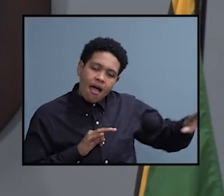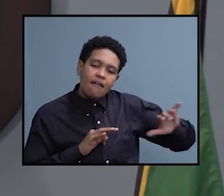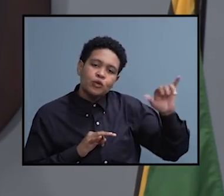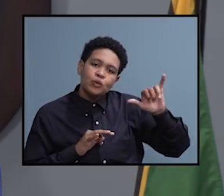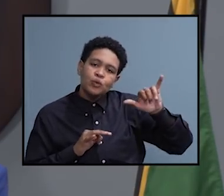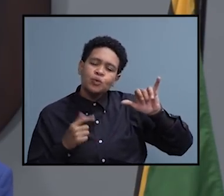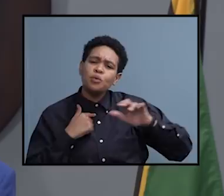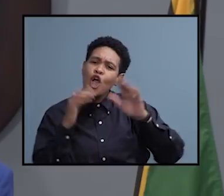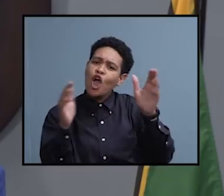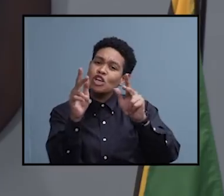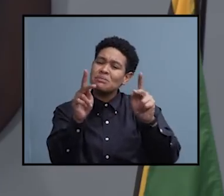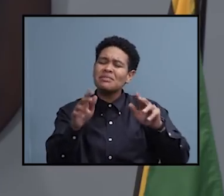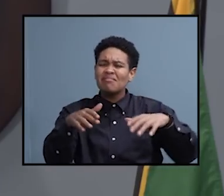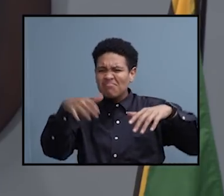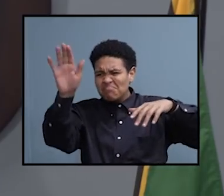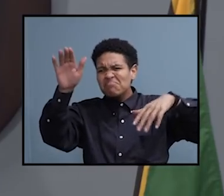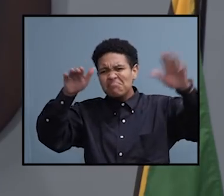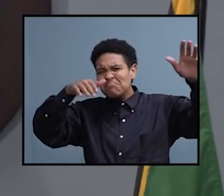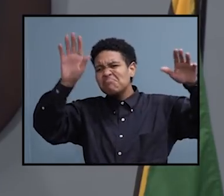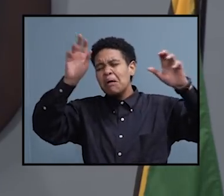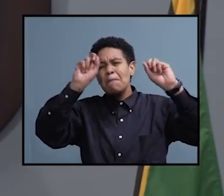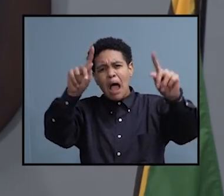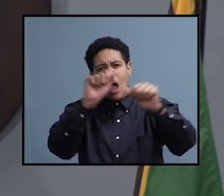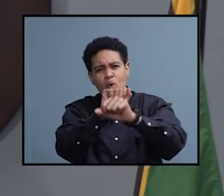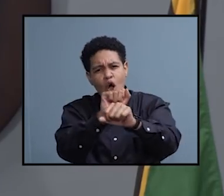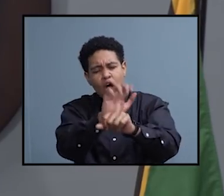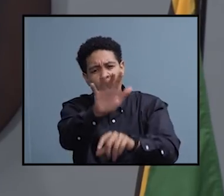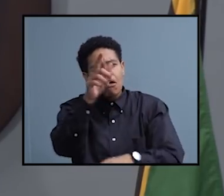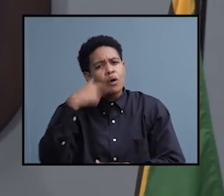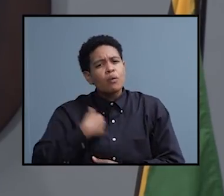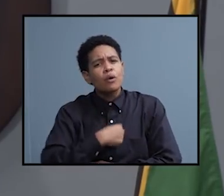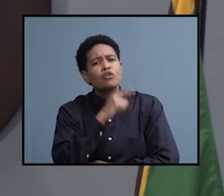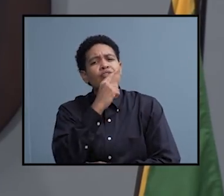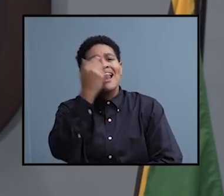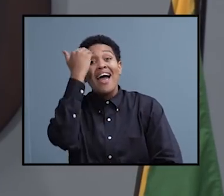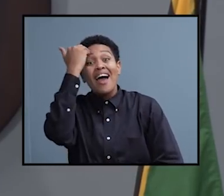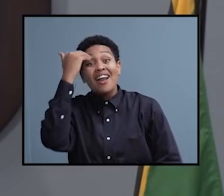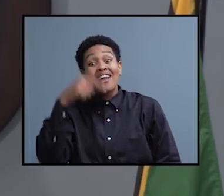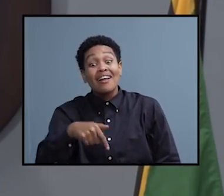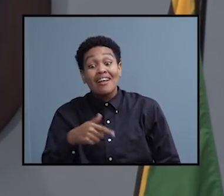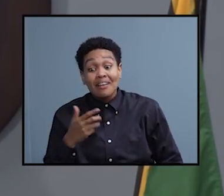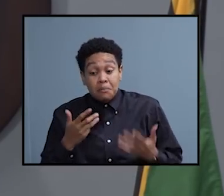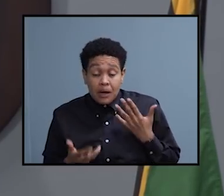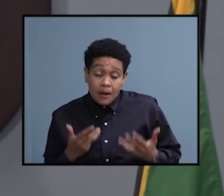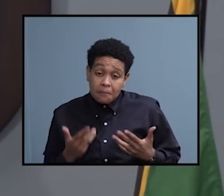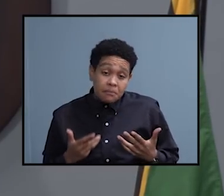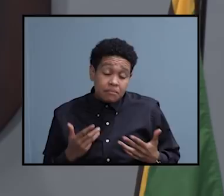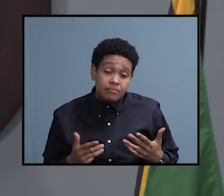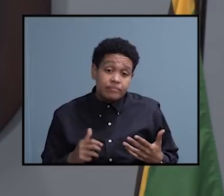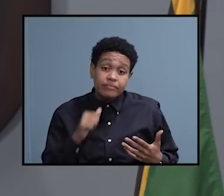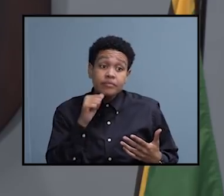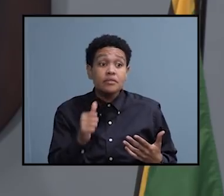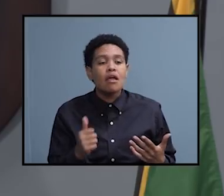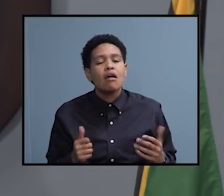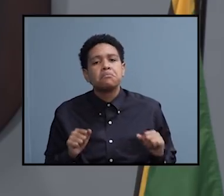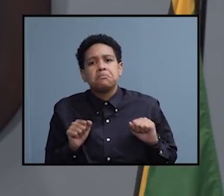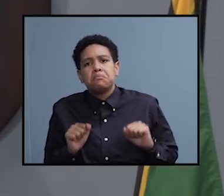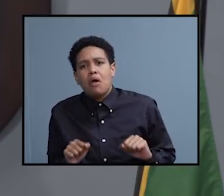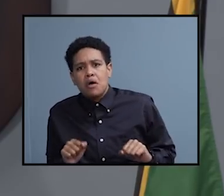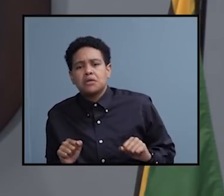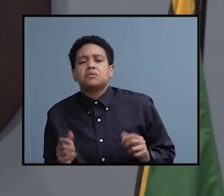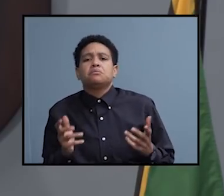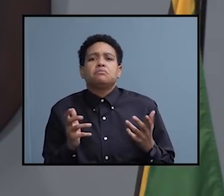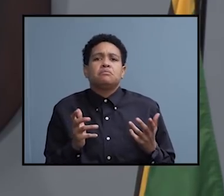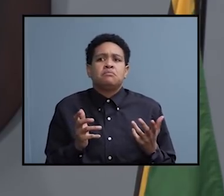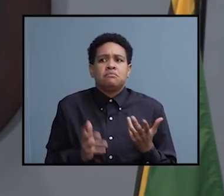back to their place of work, we acknowledge that this may not be practical or